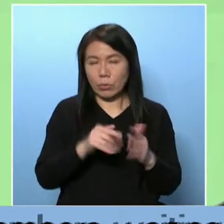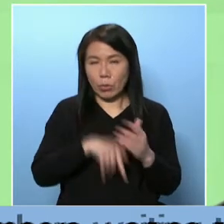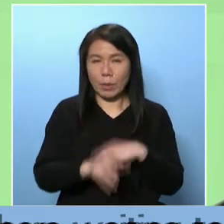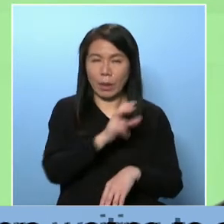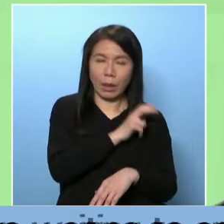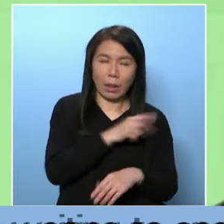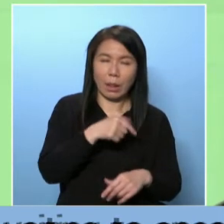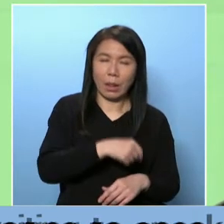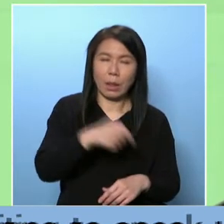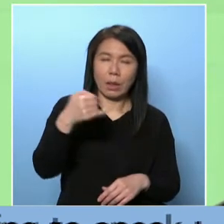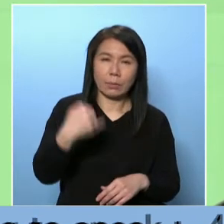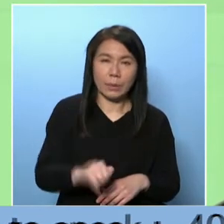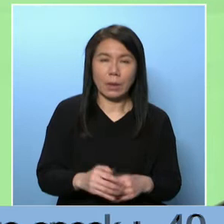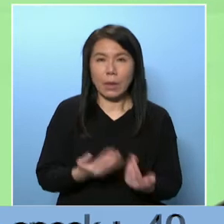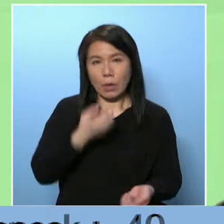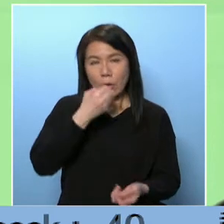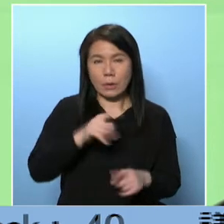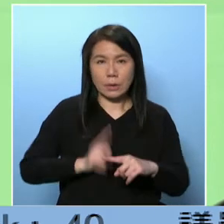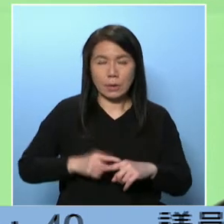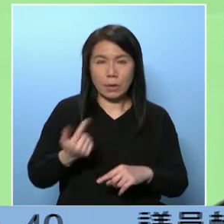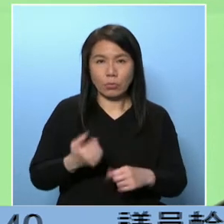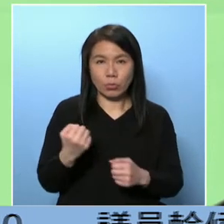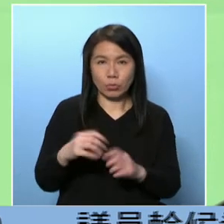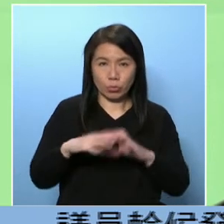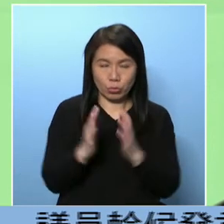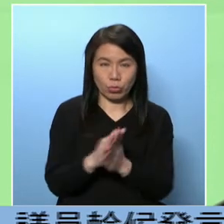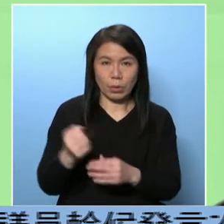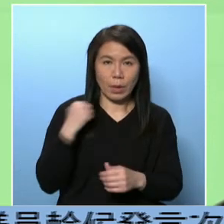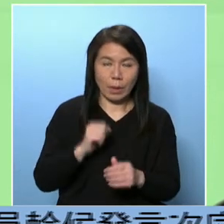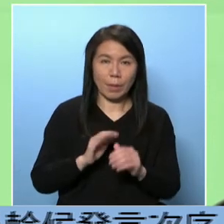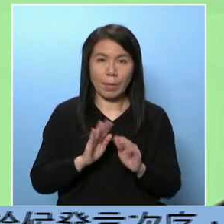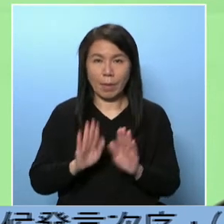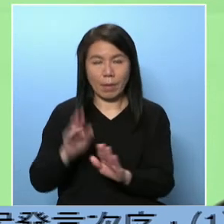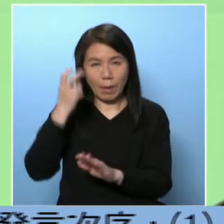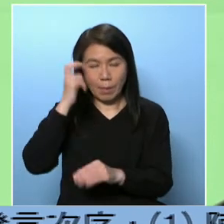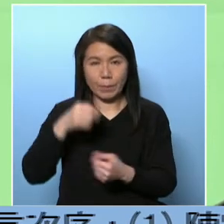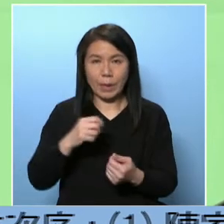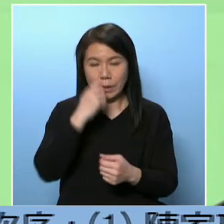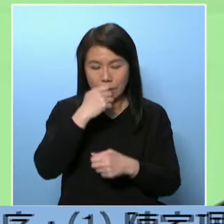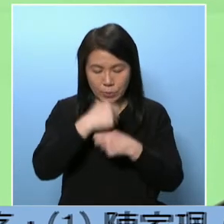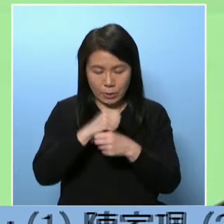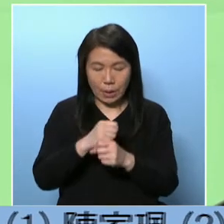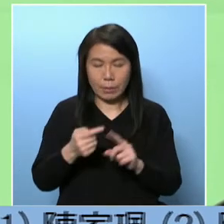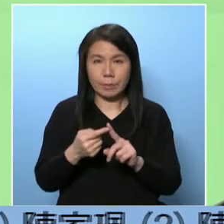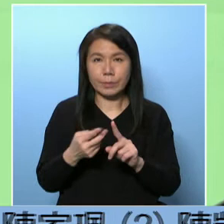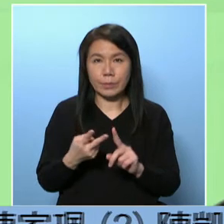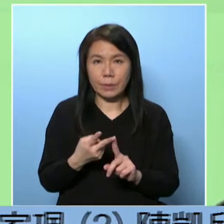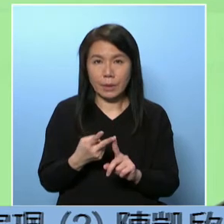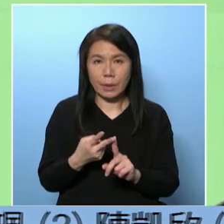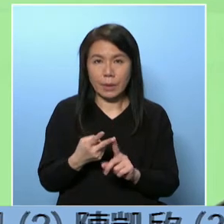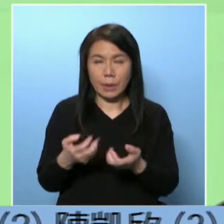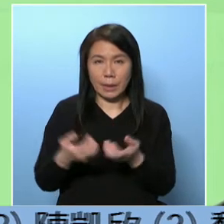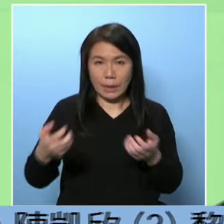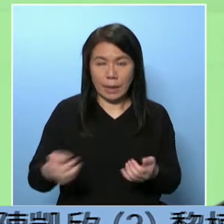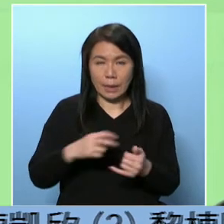we are still lagging behind. And the administration has already mobilized the entire civil service in order to